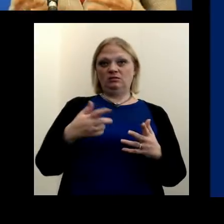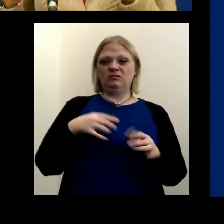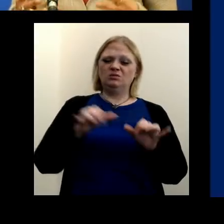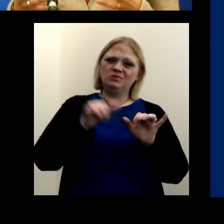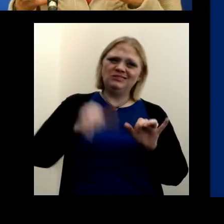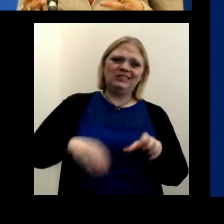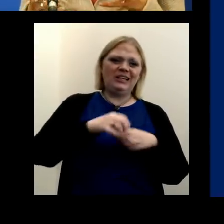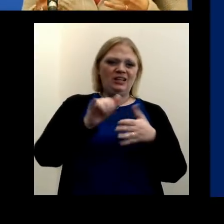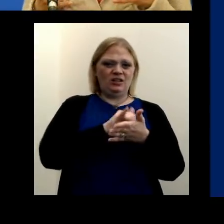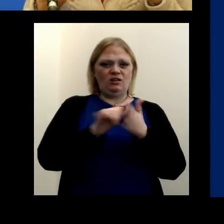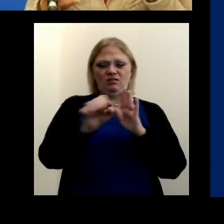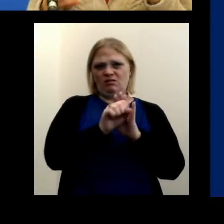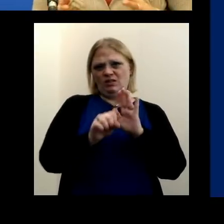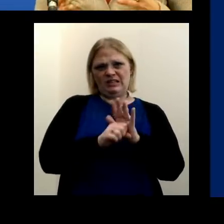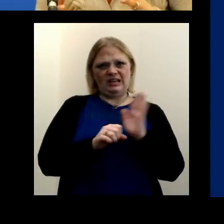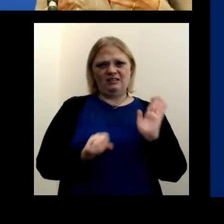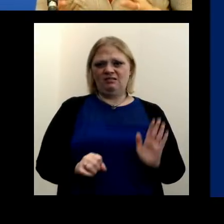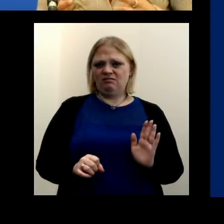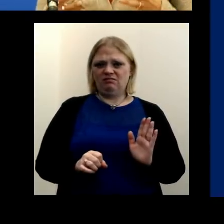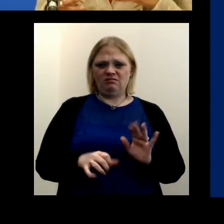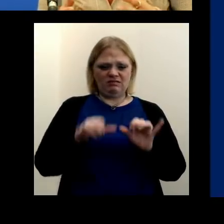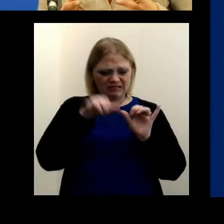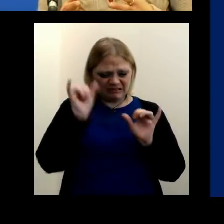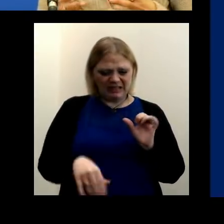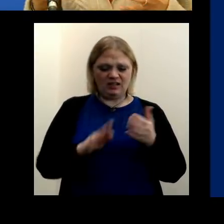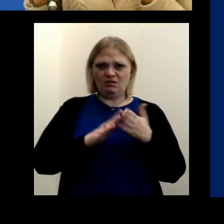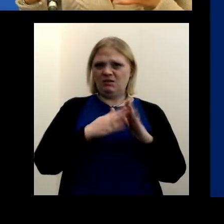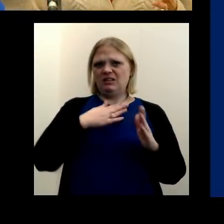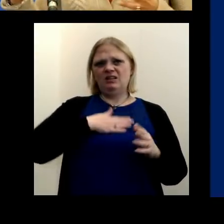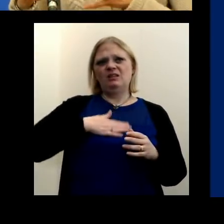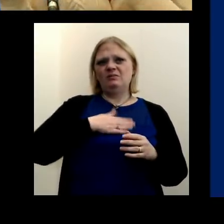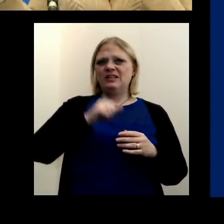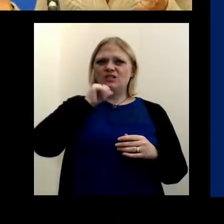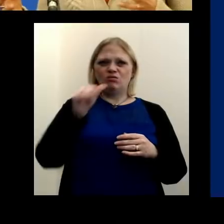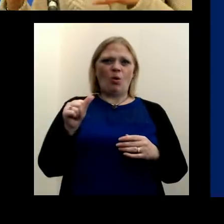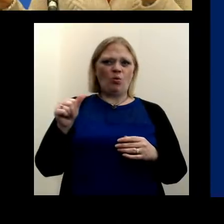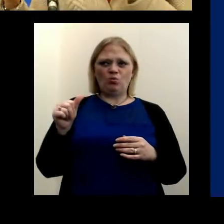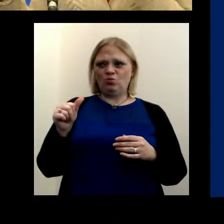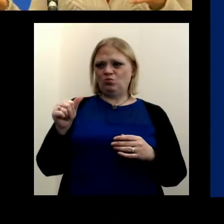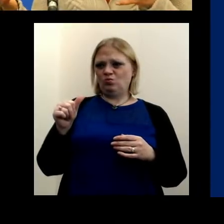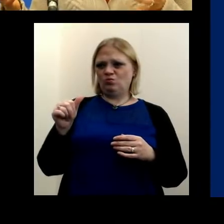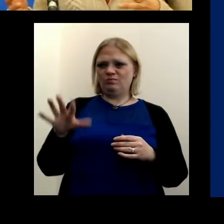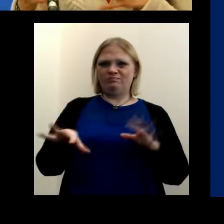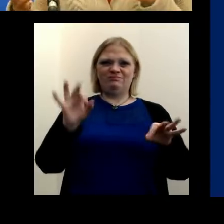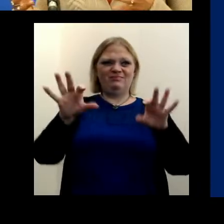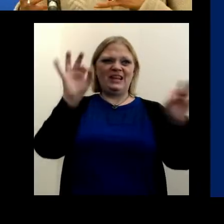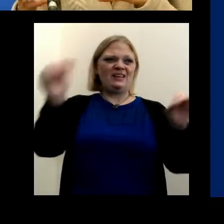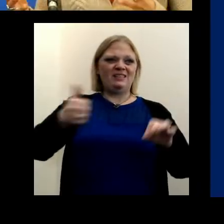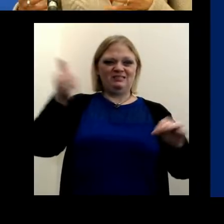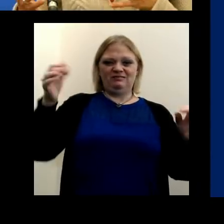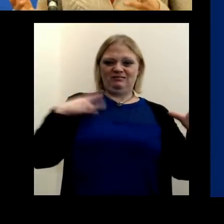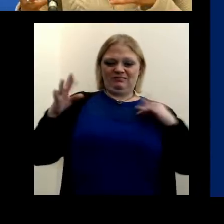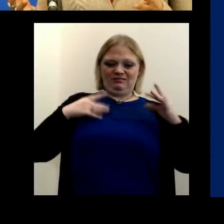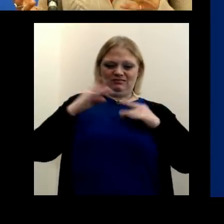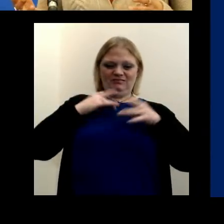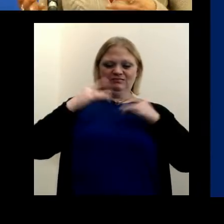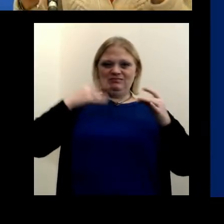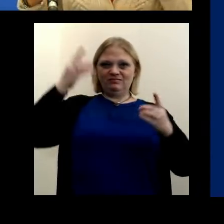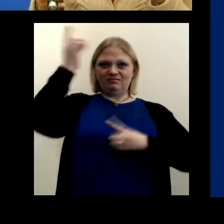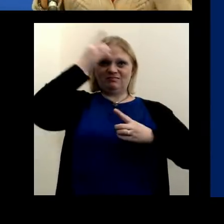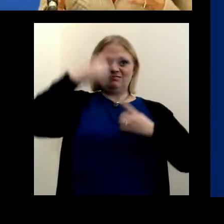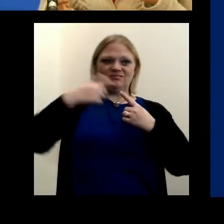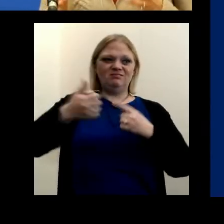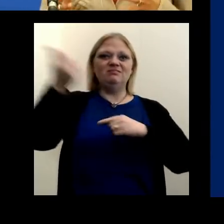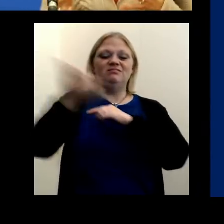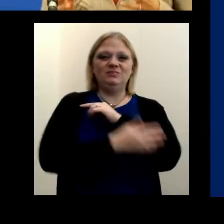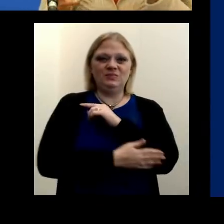you have to travel, and just stay in our community. Please don't pick up other diseases that have been in other counties.